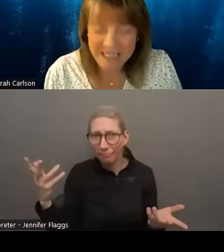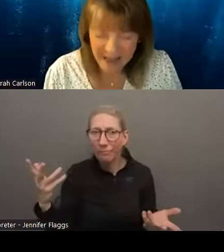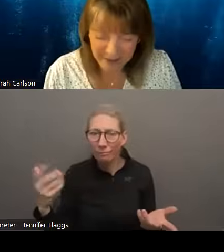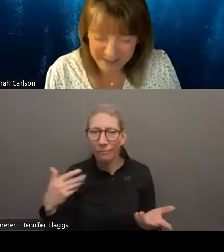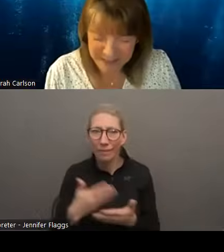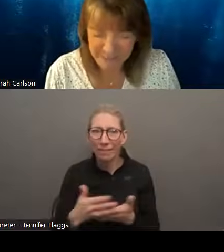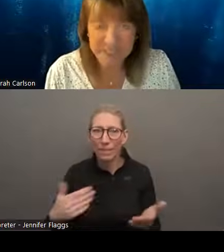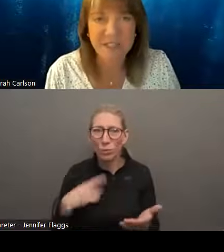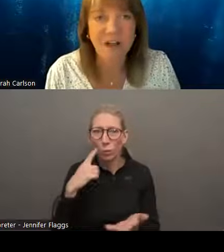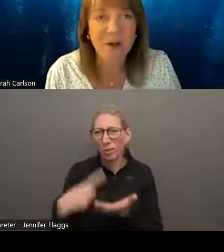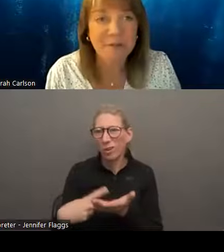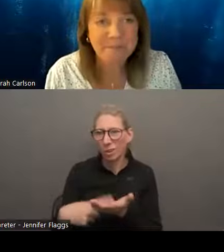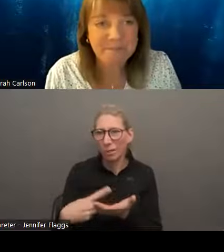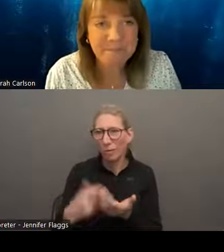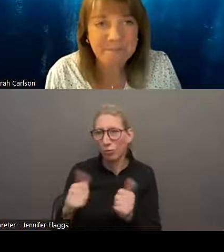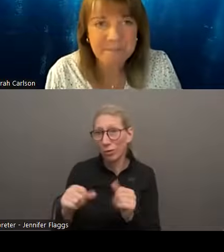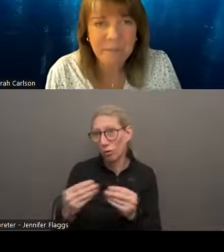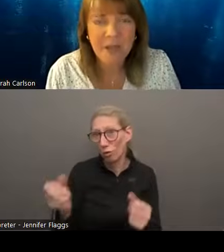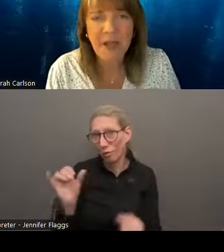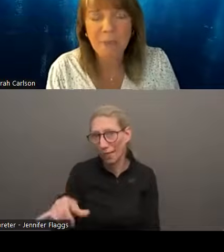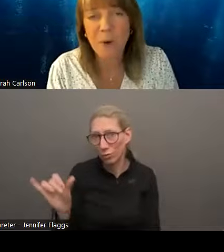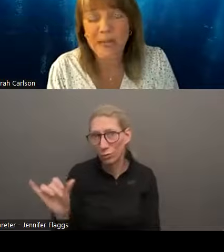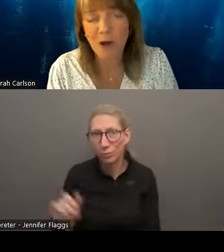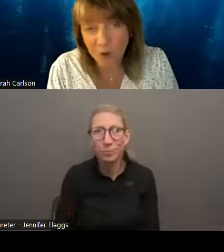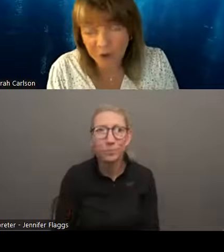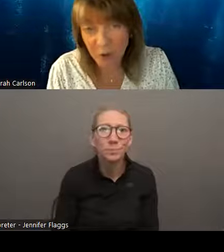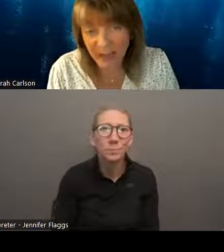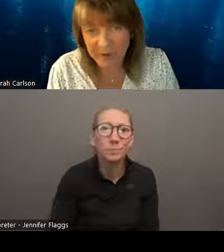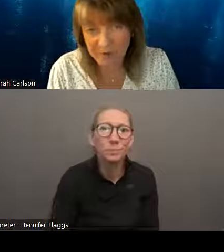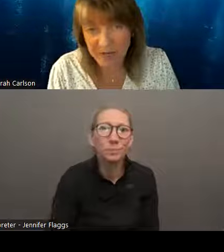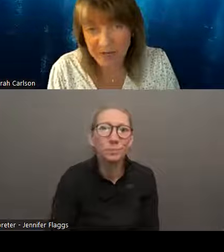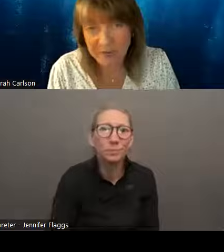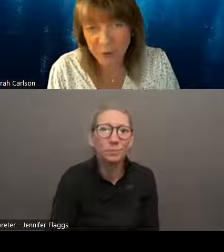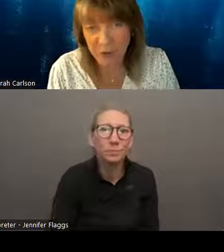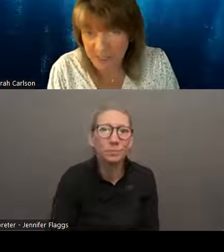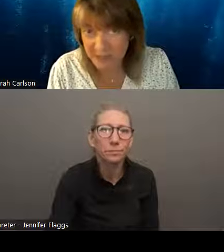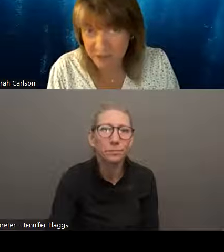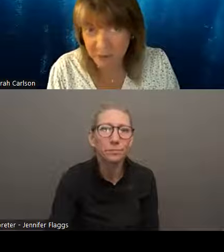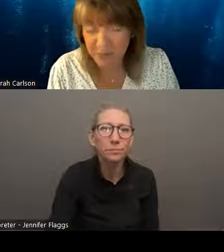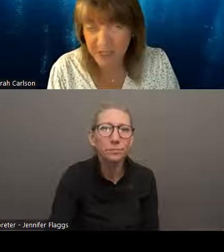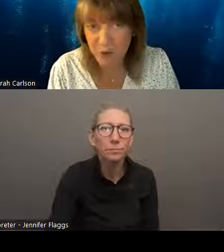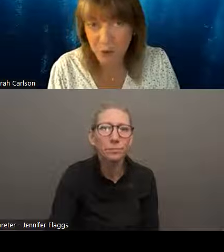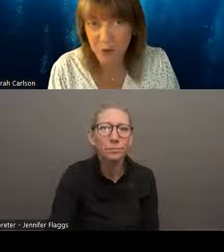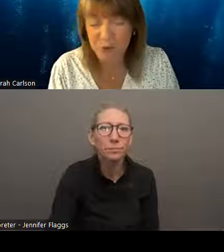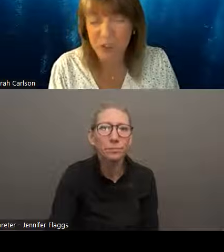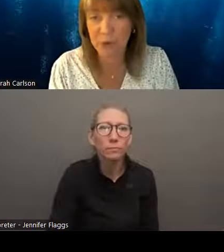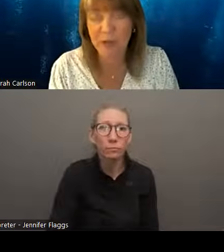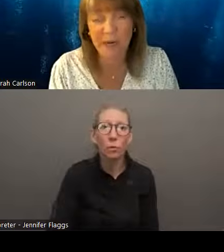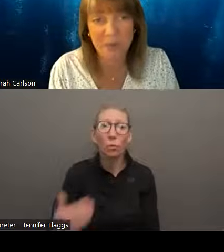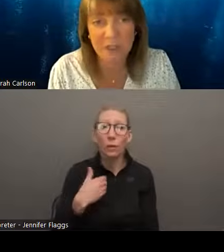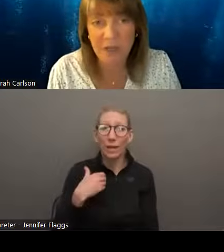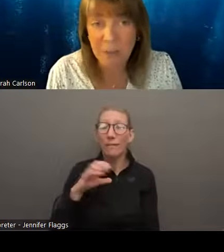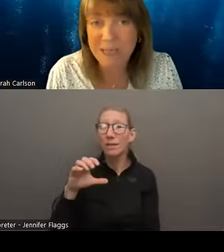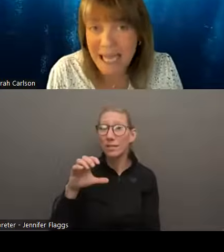will be tackling and attempting to solve. We also have ceramics from the Kizilburun shipwreck,